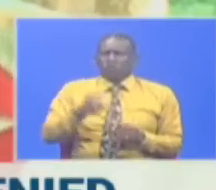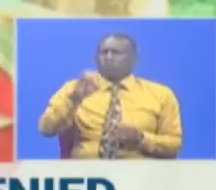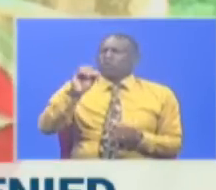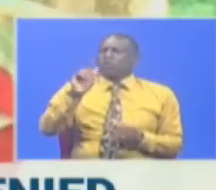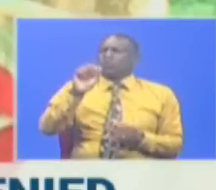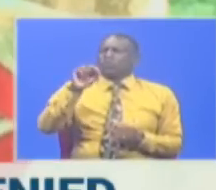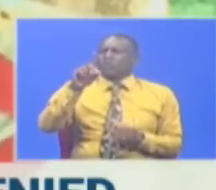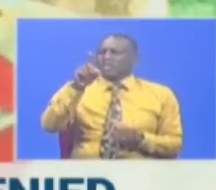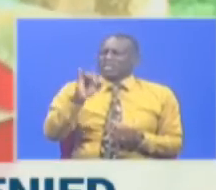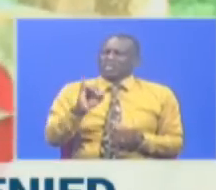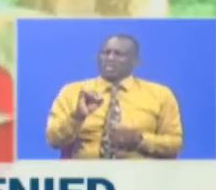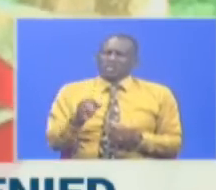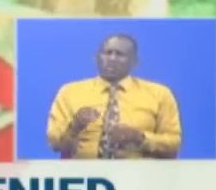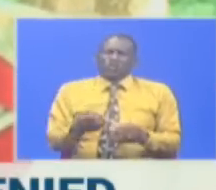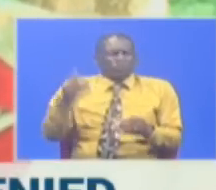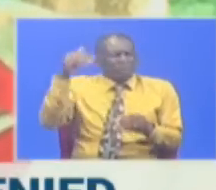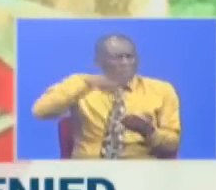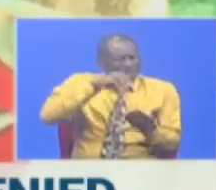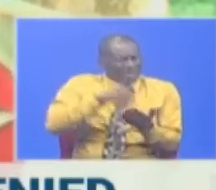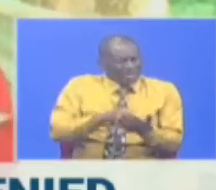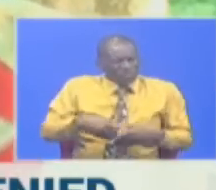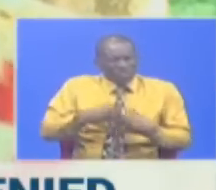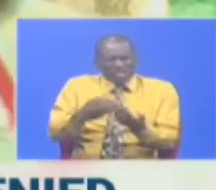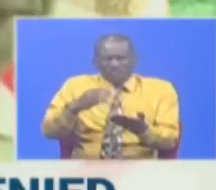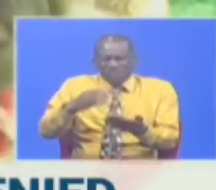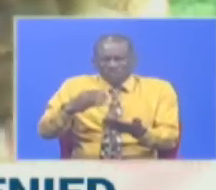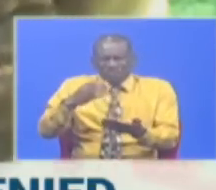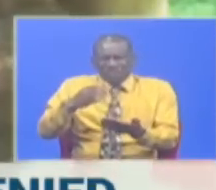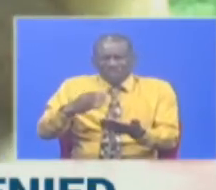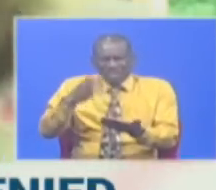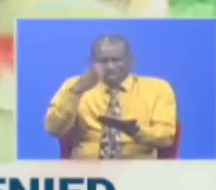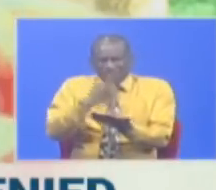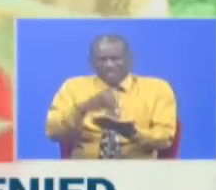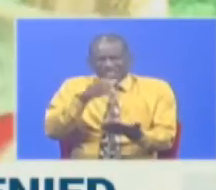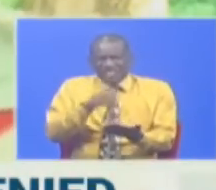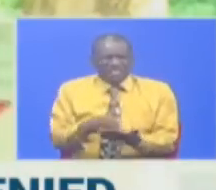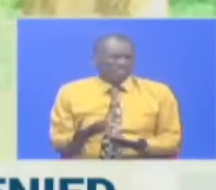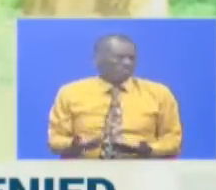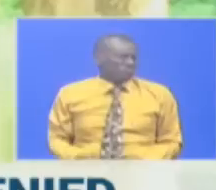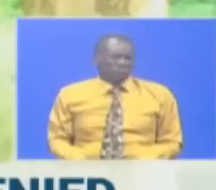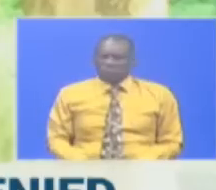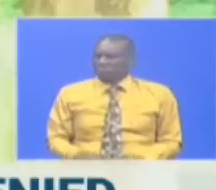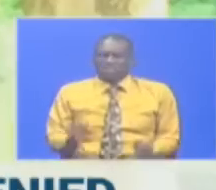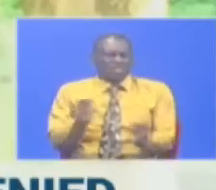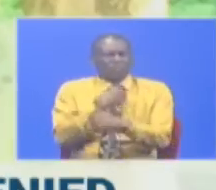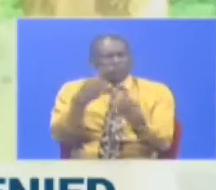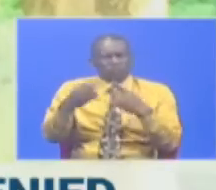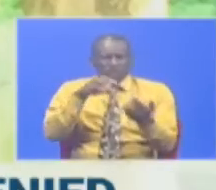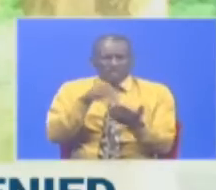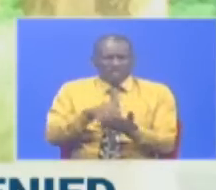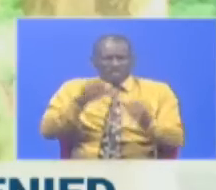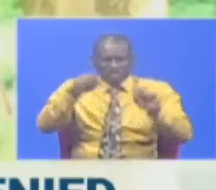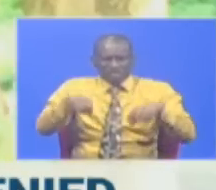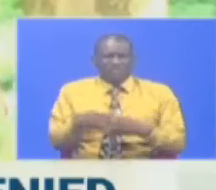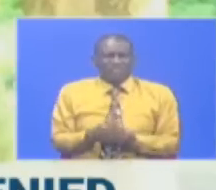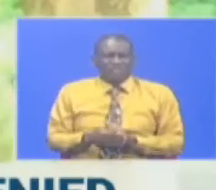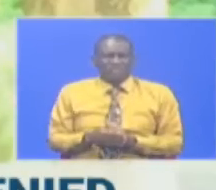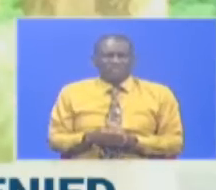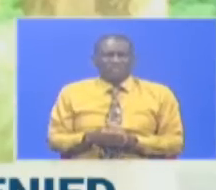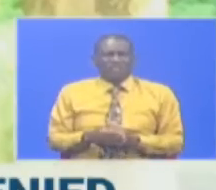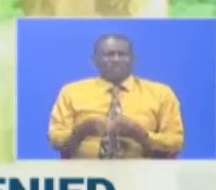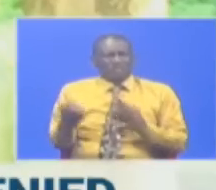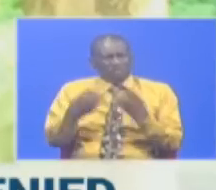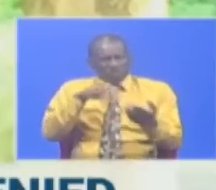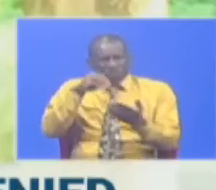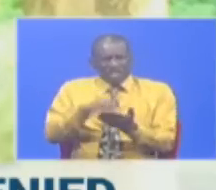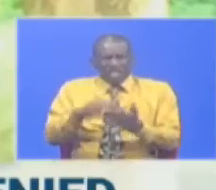ngumu. Imagine kama mimi nimeshaudhika na hiyo kesi, siwezi kuongea tena. Bajili hata nikiongea sioni